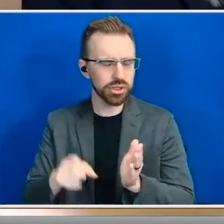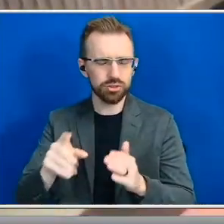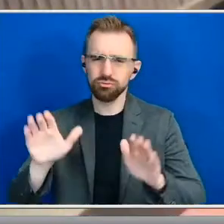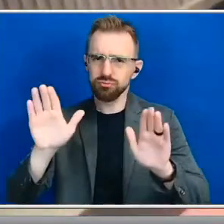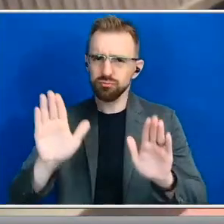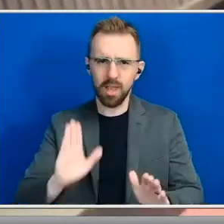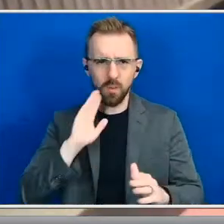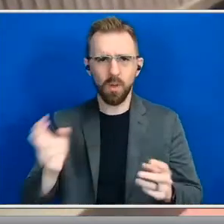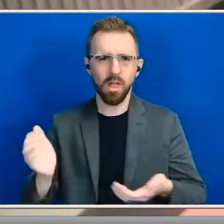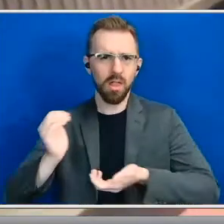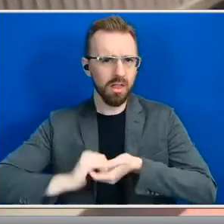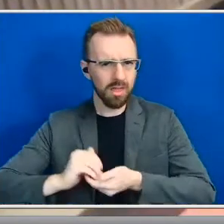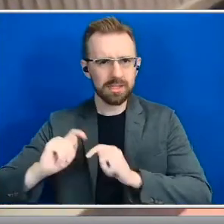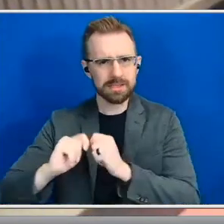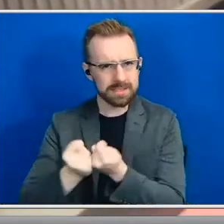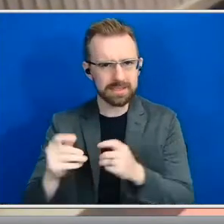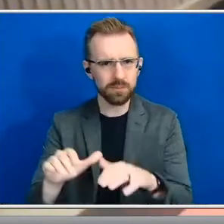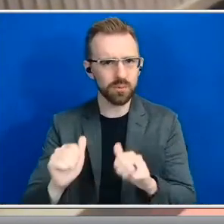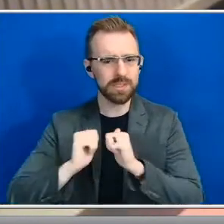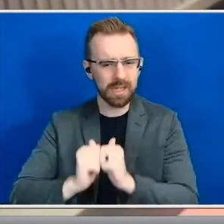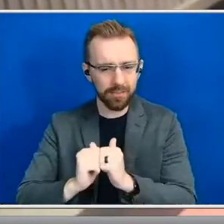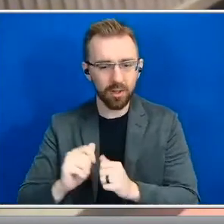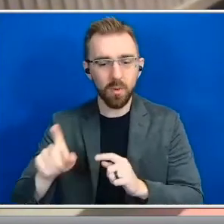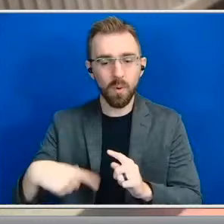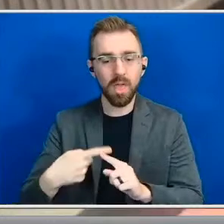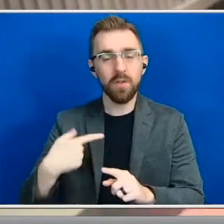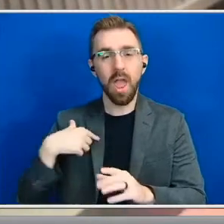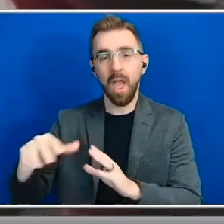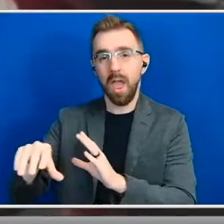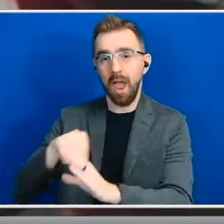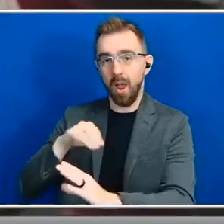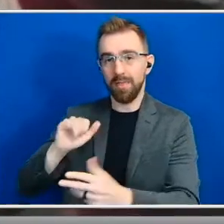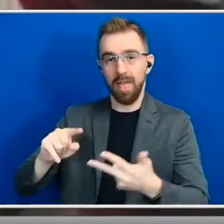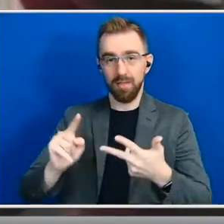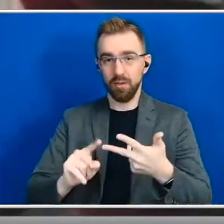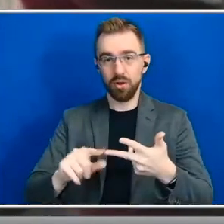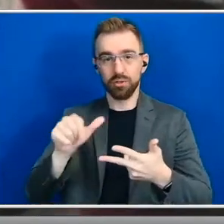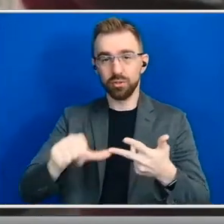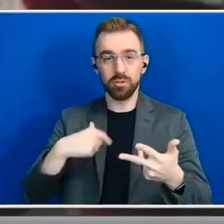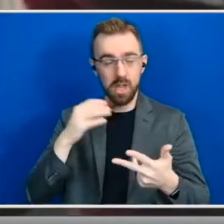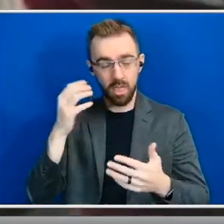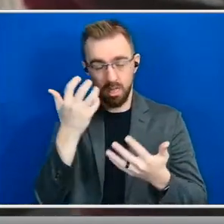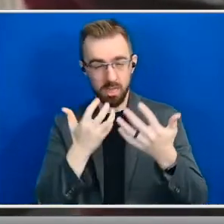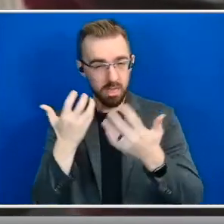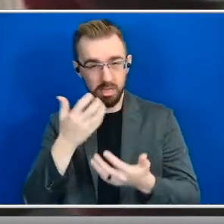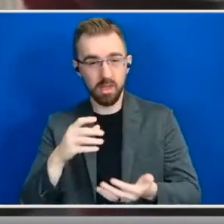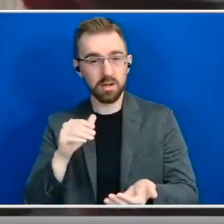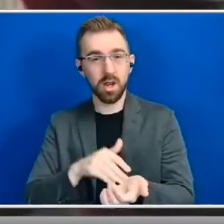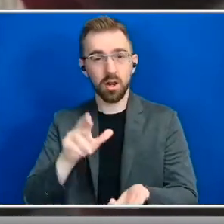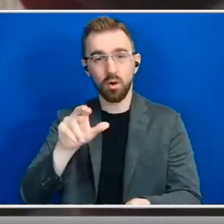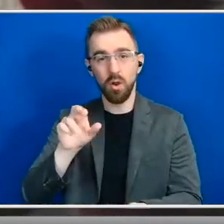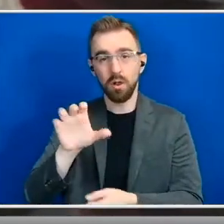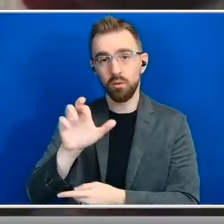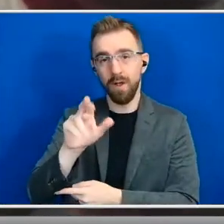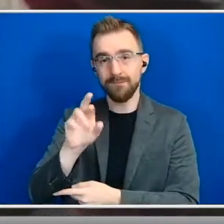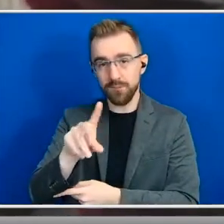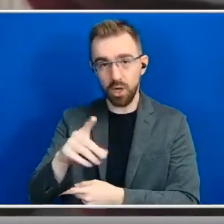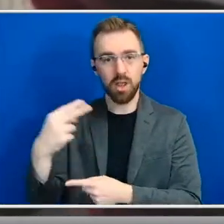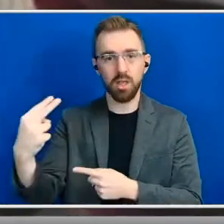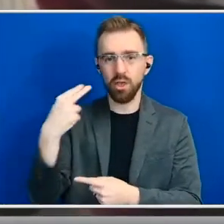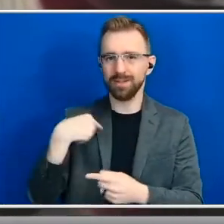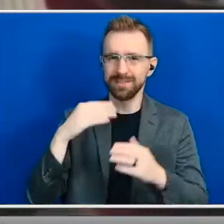it together. And when I came out of the 3rd surgery, I was barely waking up, and Dr. Crawford looked down at me and smiled like he could only smile and